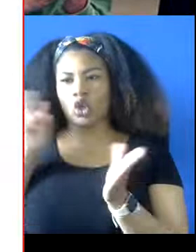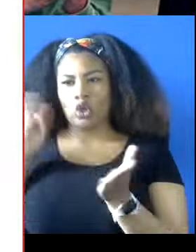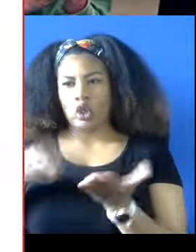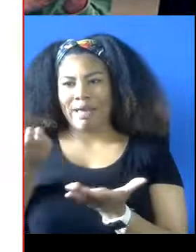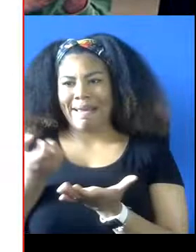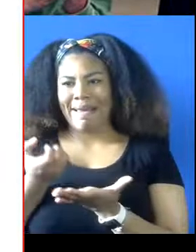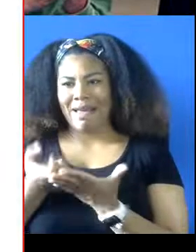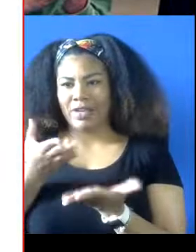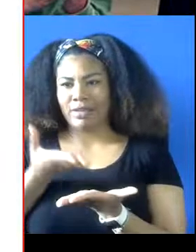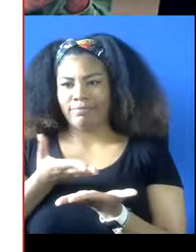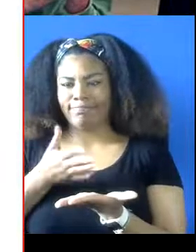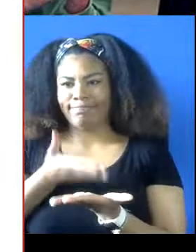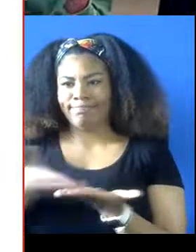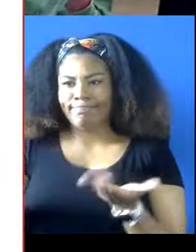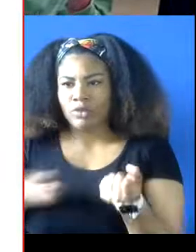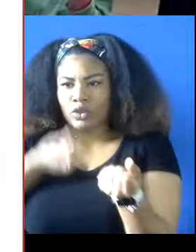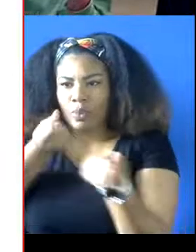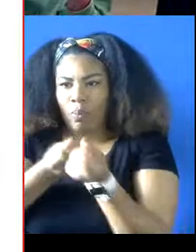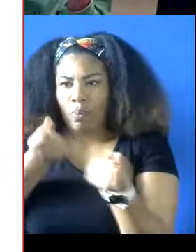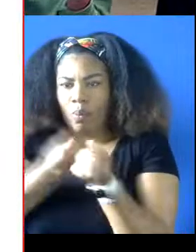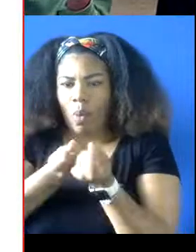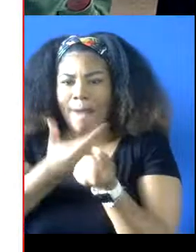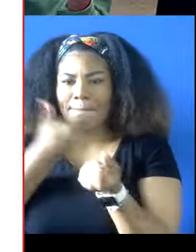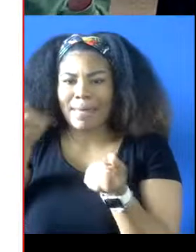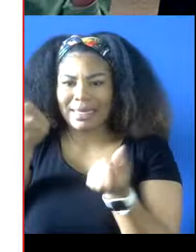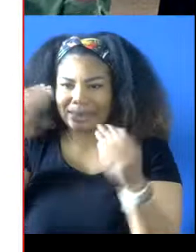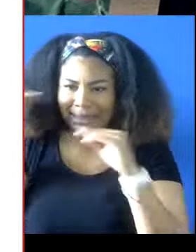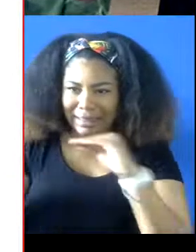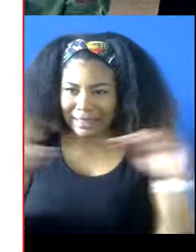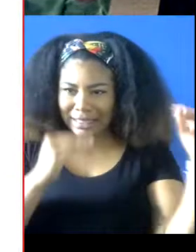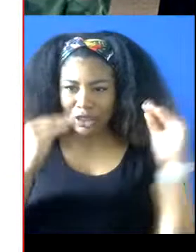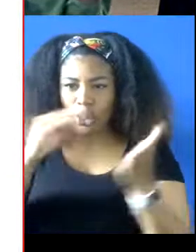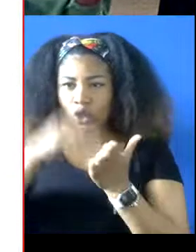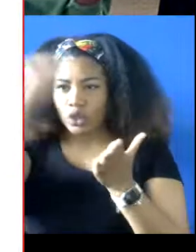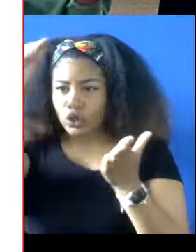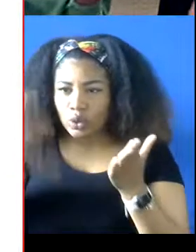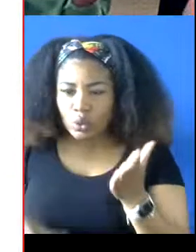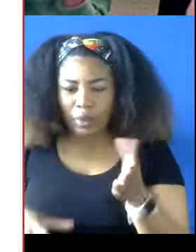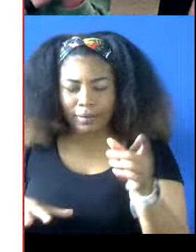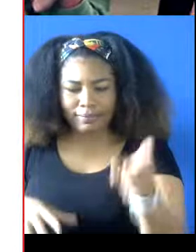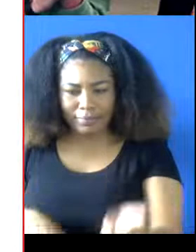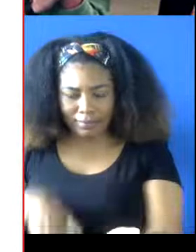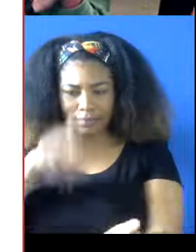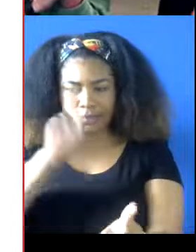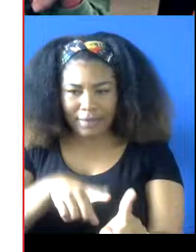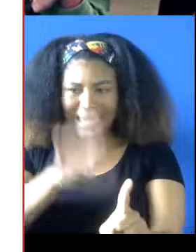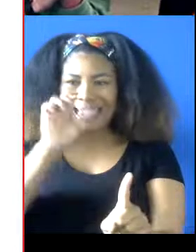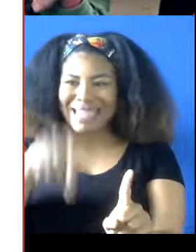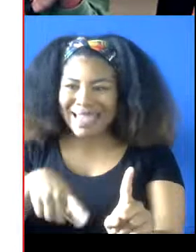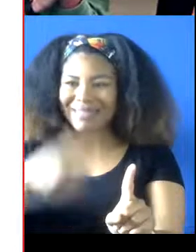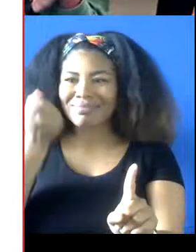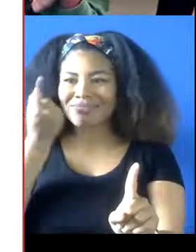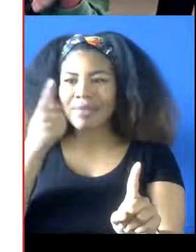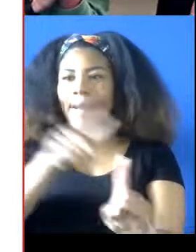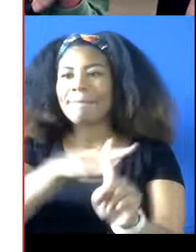and strategies, again, taking the learner into account, but also the content as well.